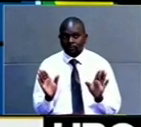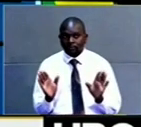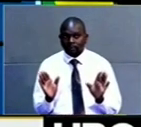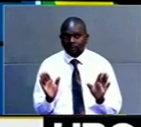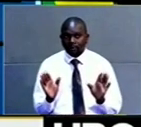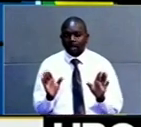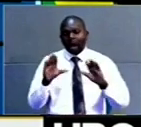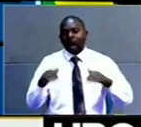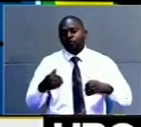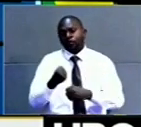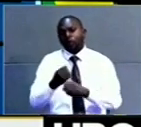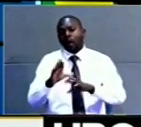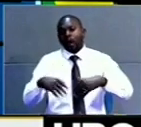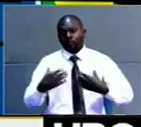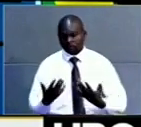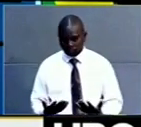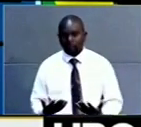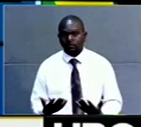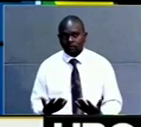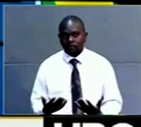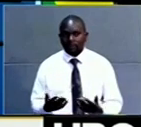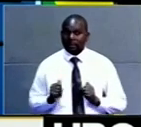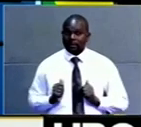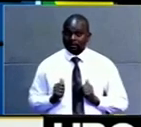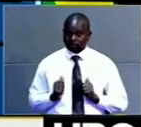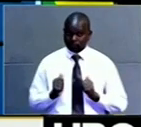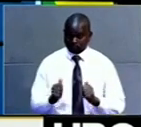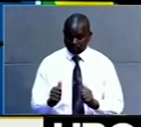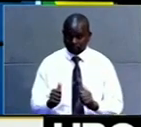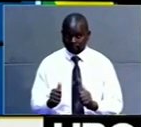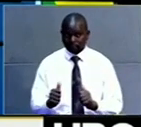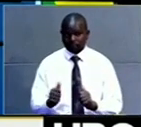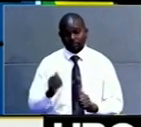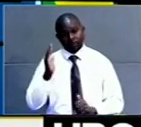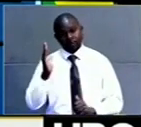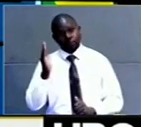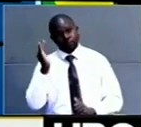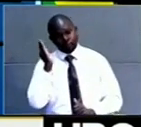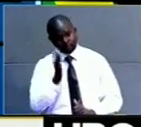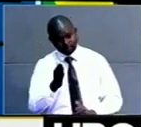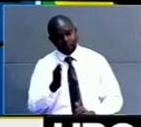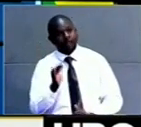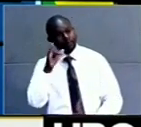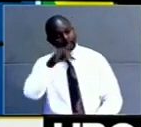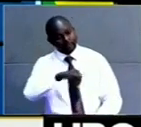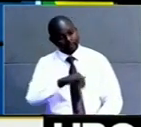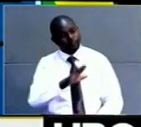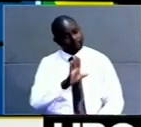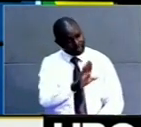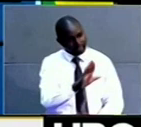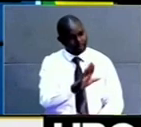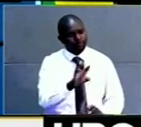How will this be done? The tourists will be driven straight from the airport to their